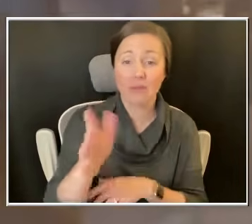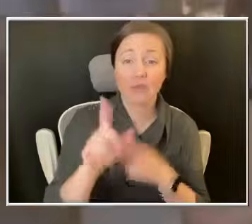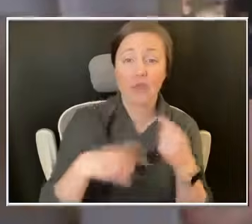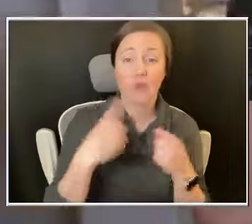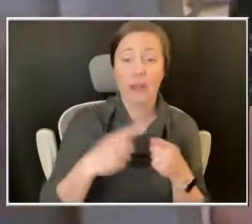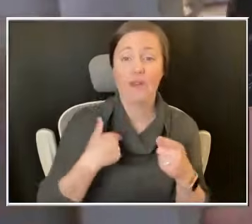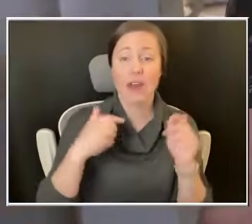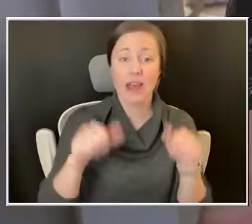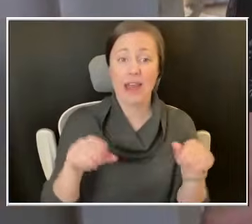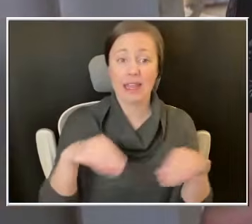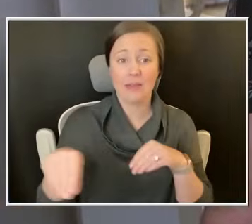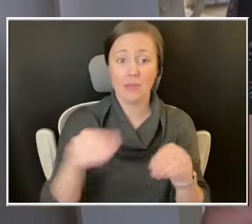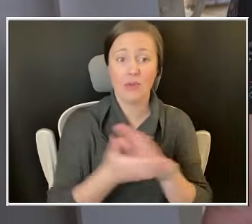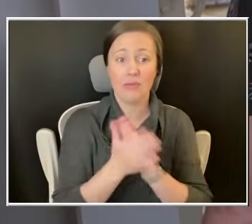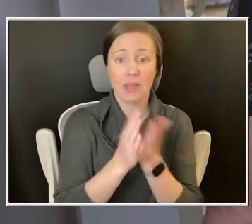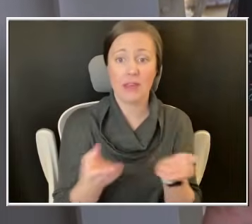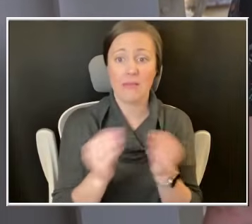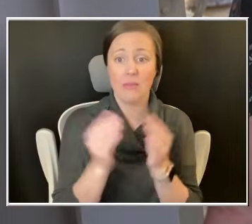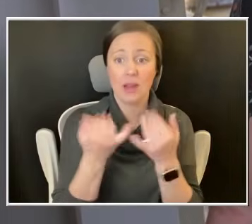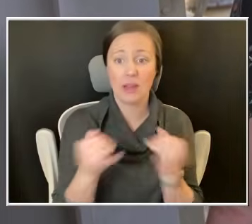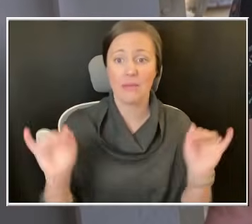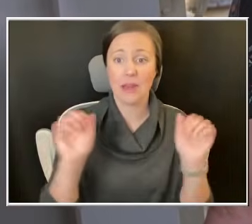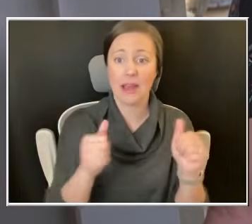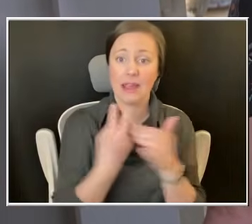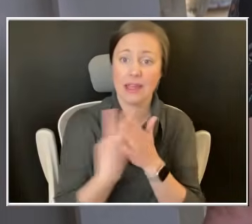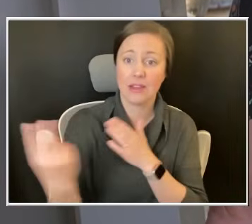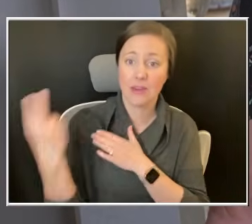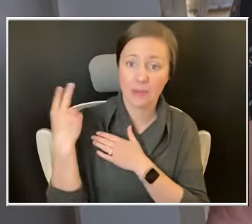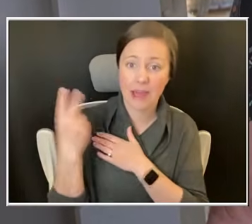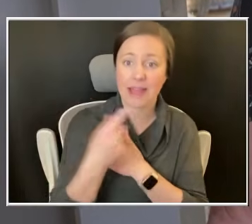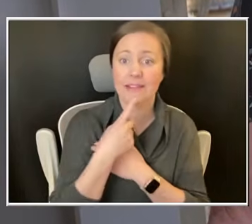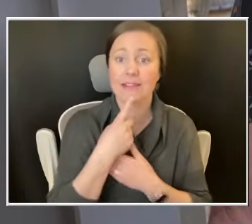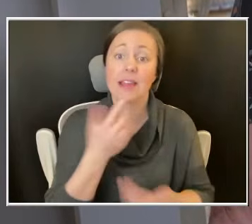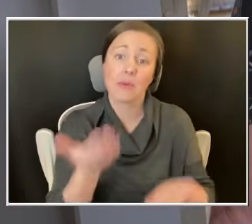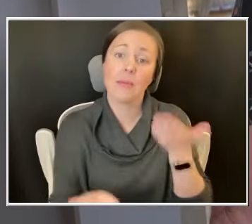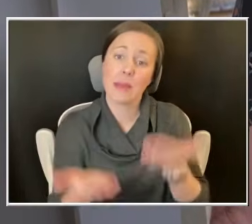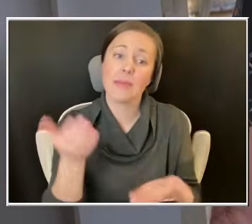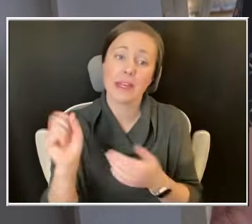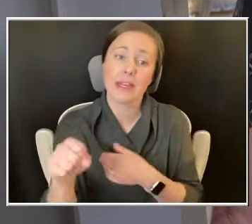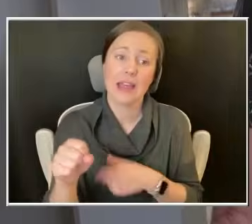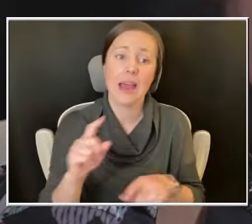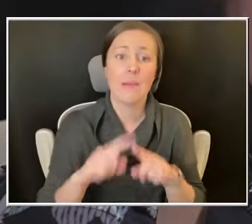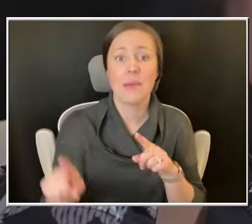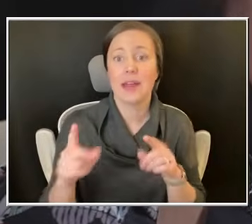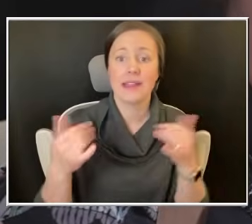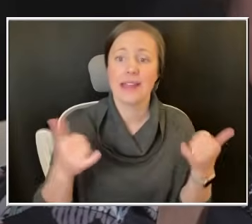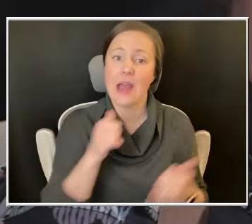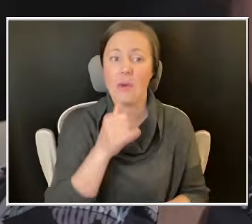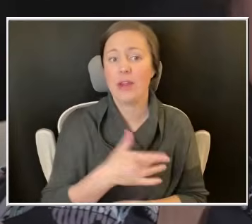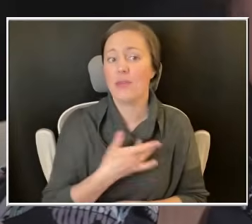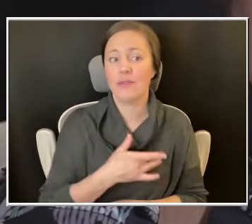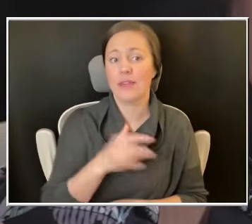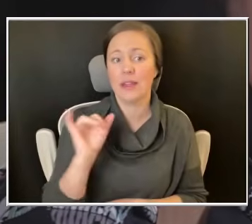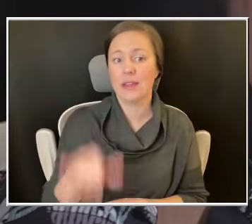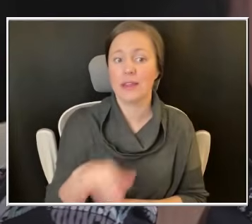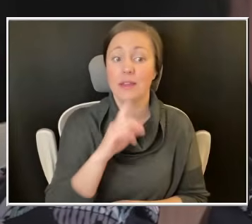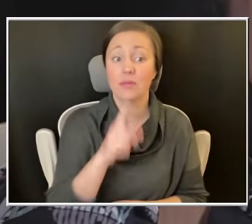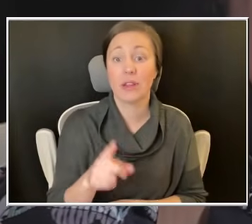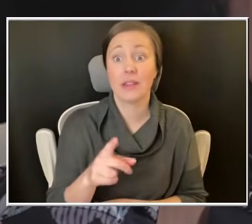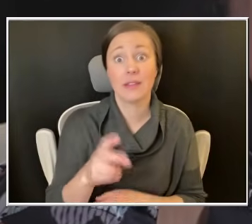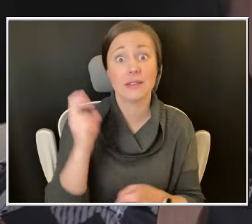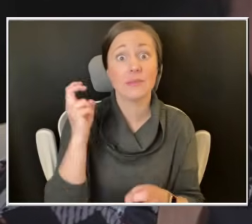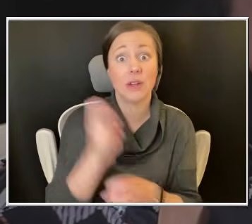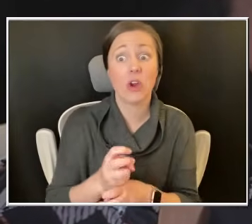more independent, I can look back at this and say, yeah, maybe I was a warrior, but right now I don't feel like that because it's been really hard.